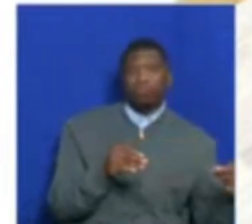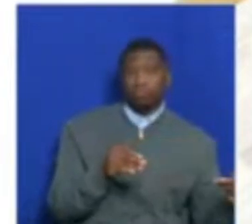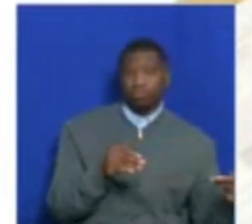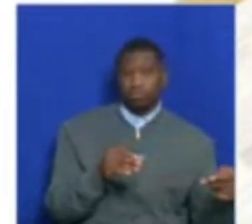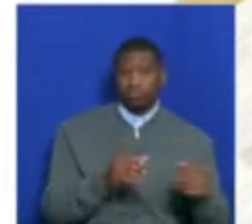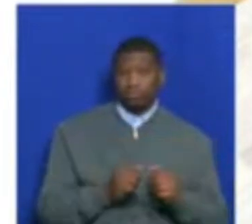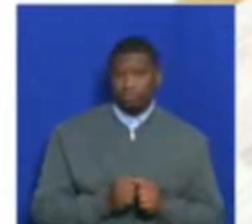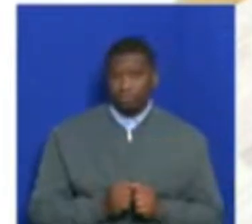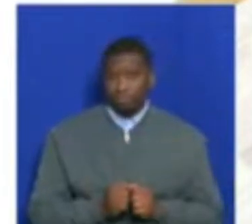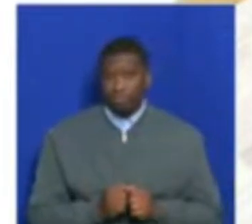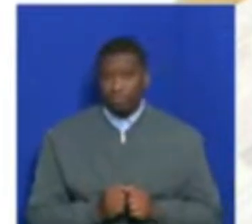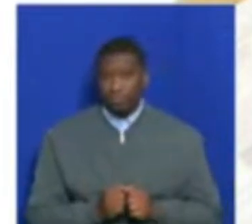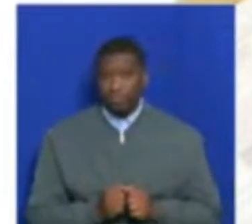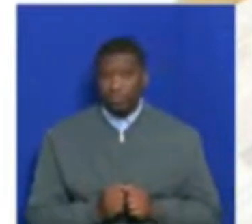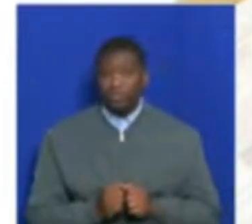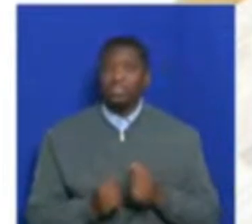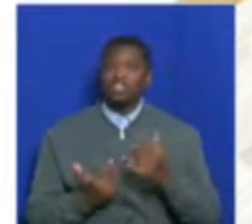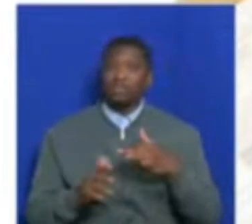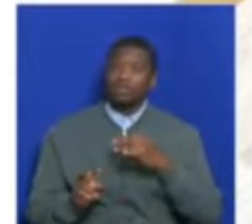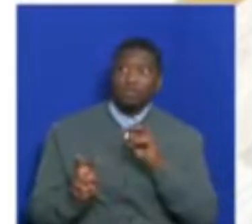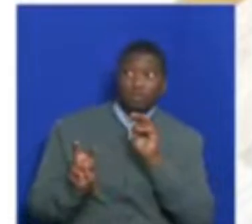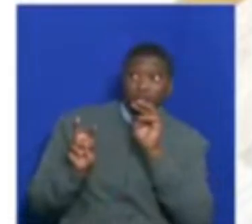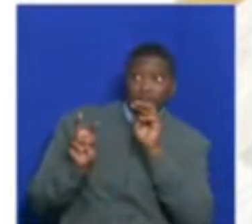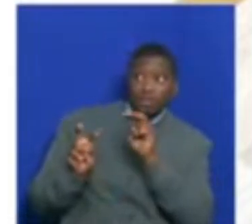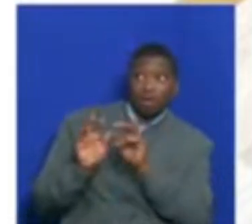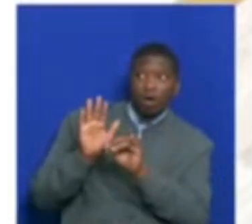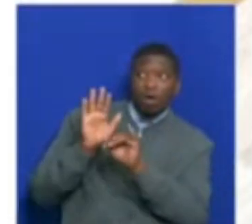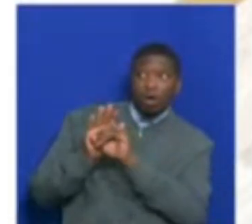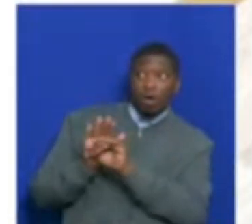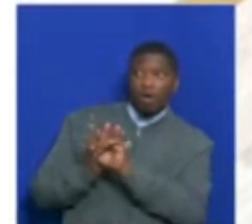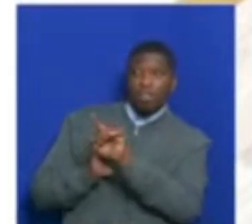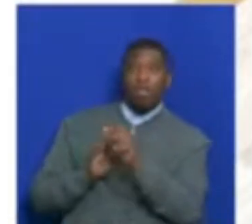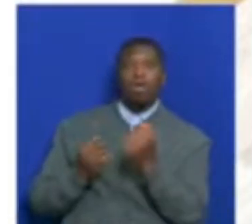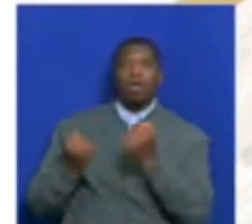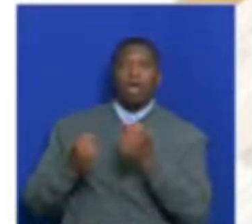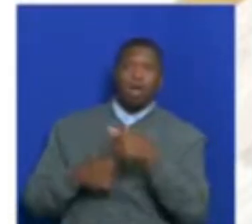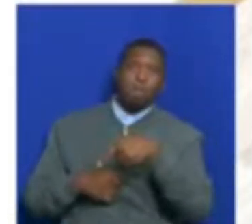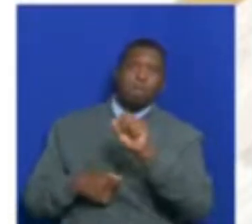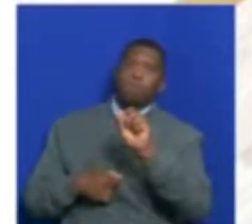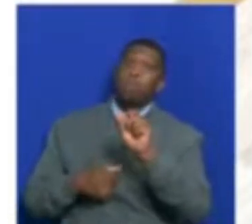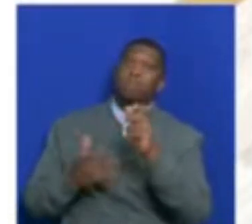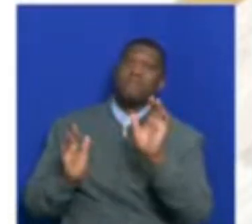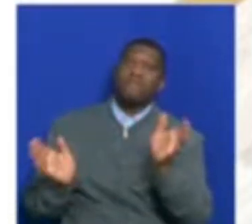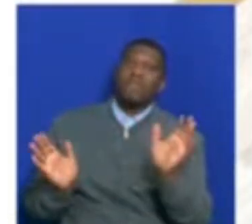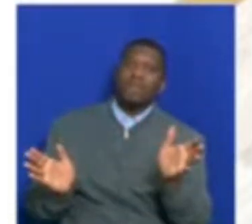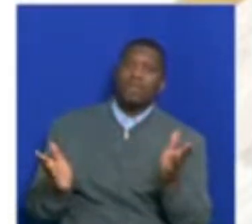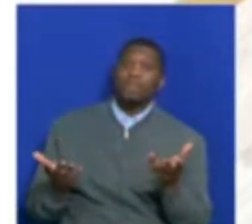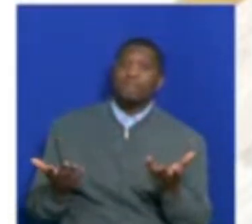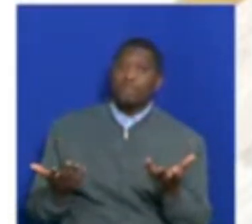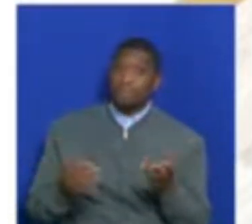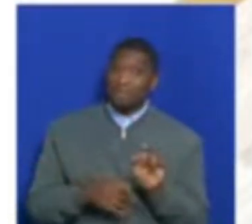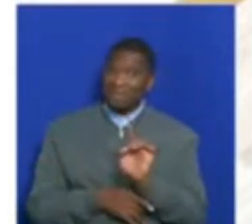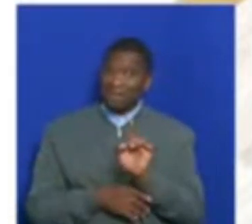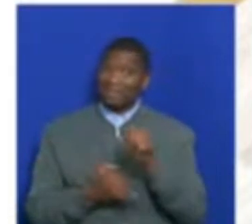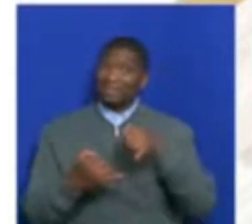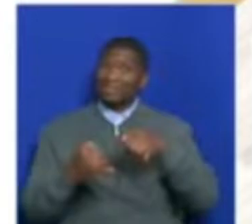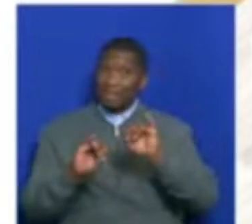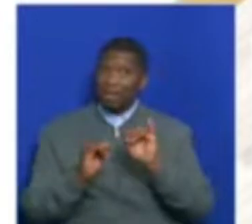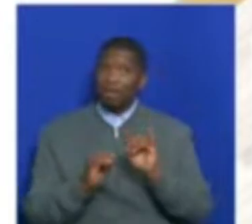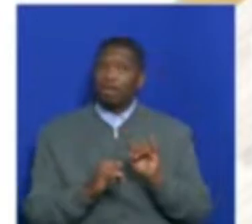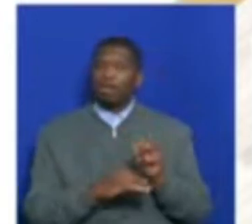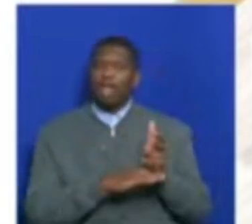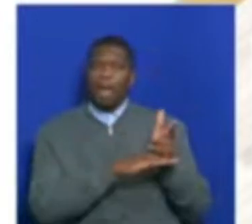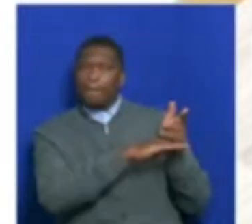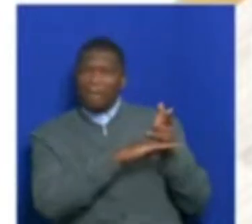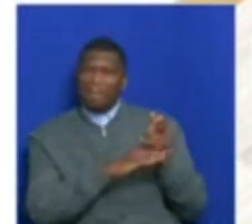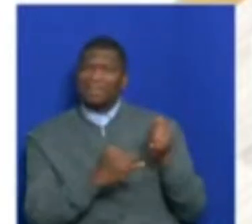I noticed that the vehicle was driven away, but they were still shooting at me. A little